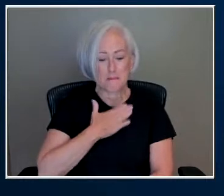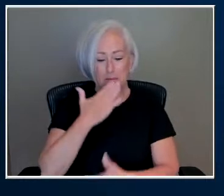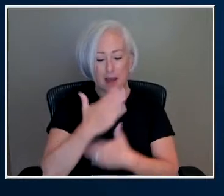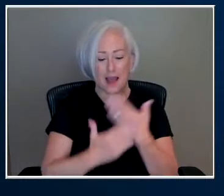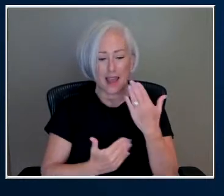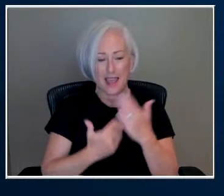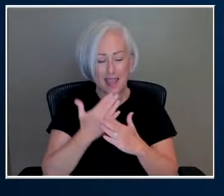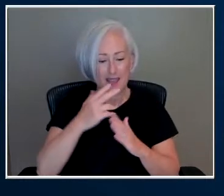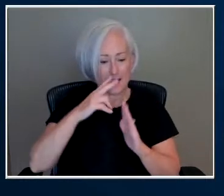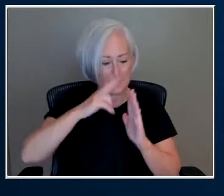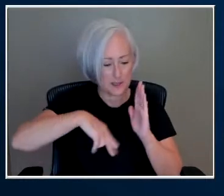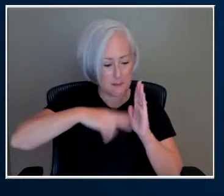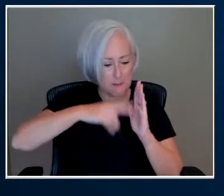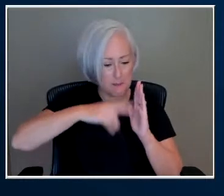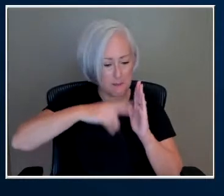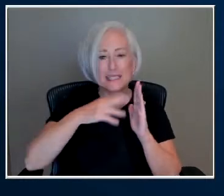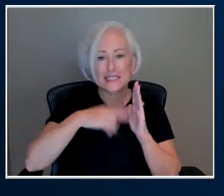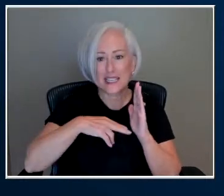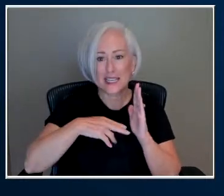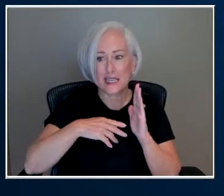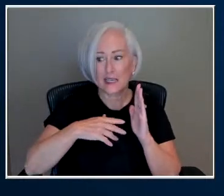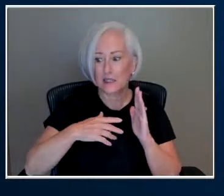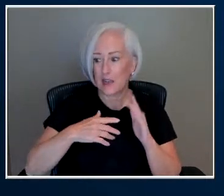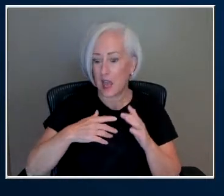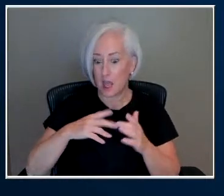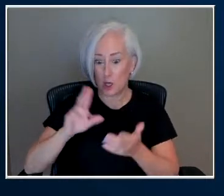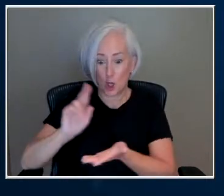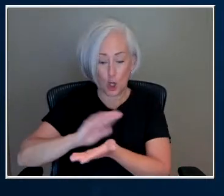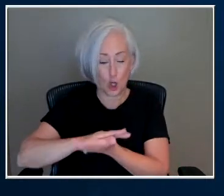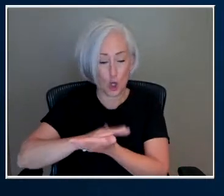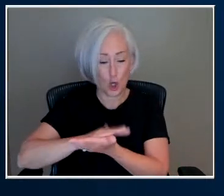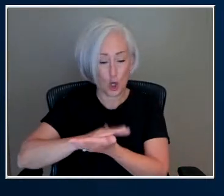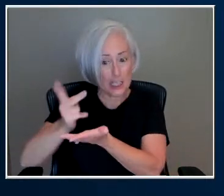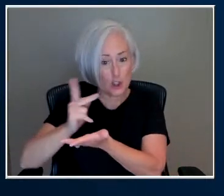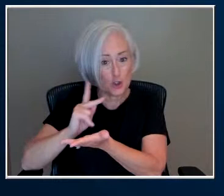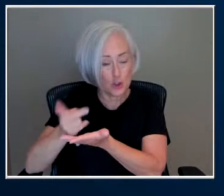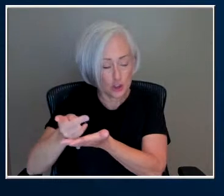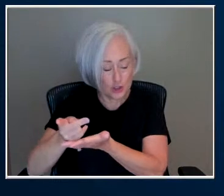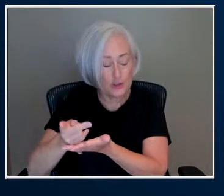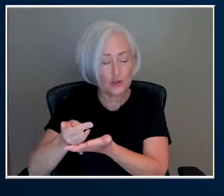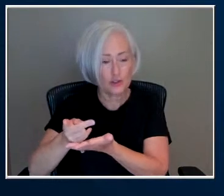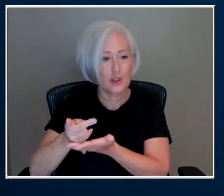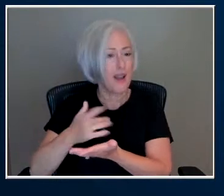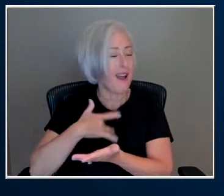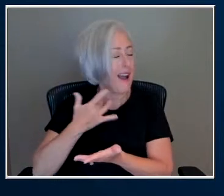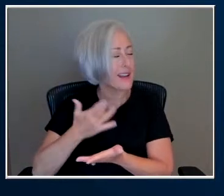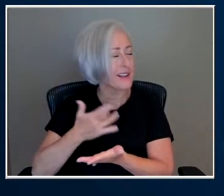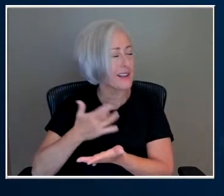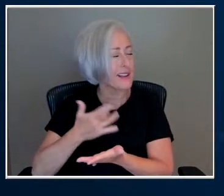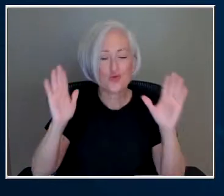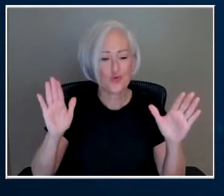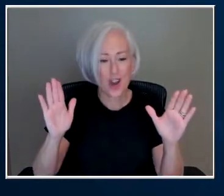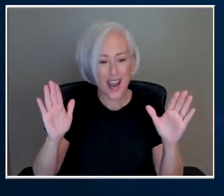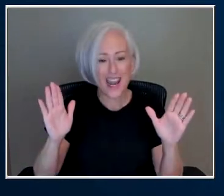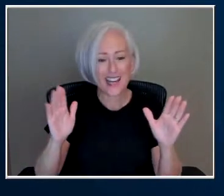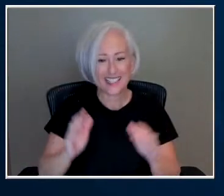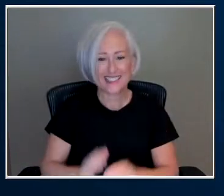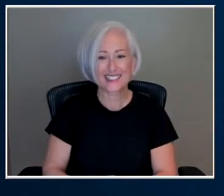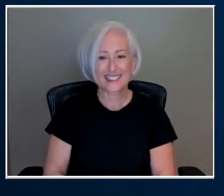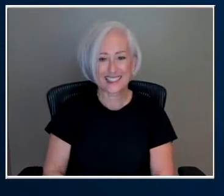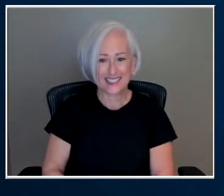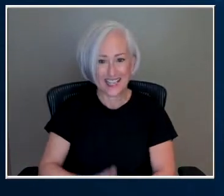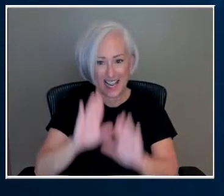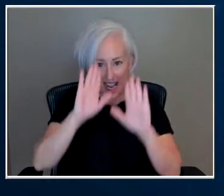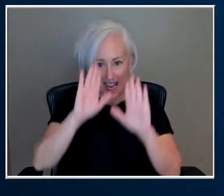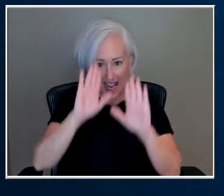and even back in the kitchen cooking, I'm just doing great, and I hope to get the other